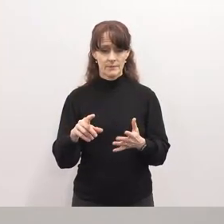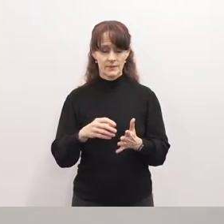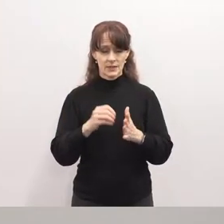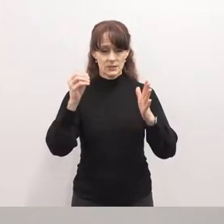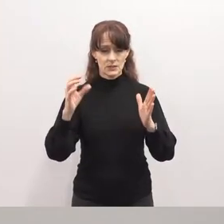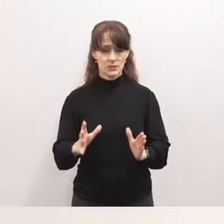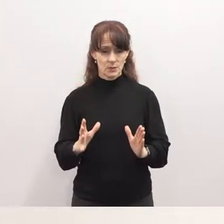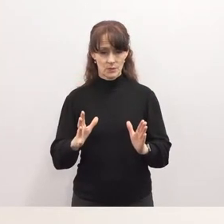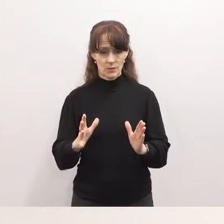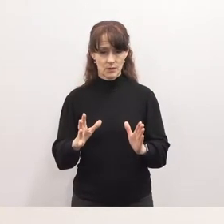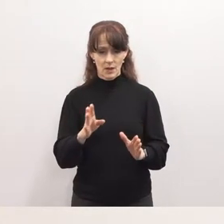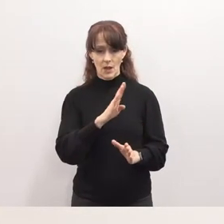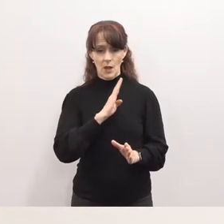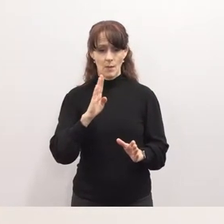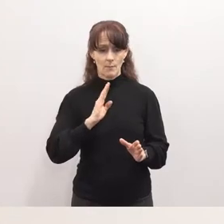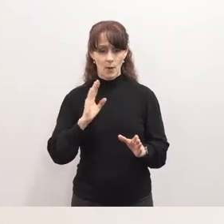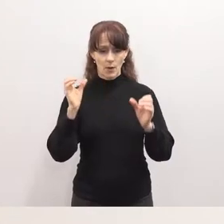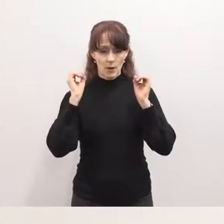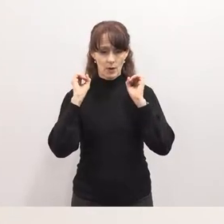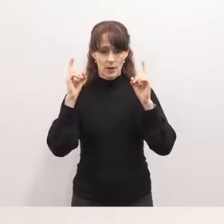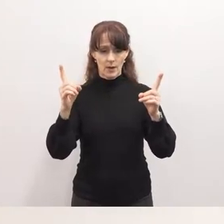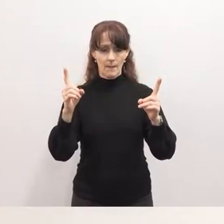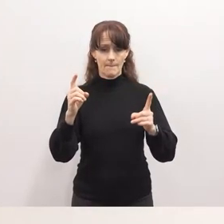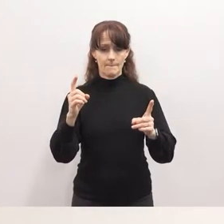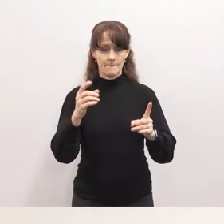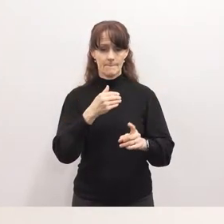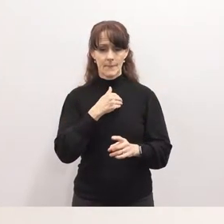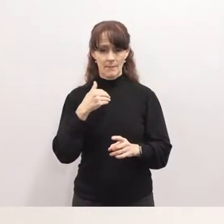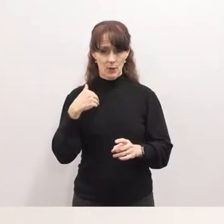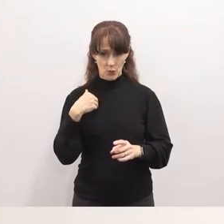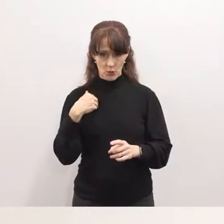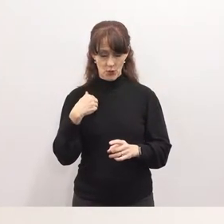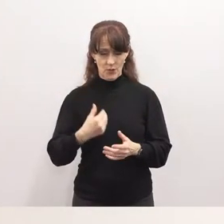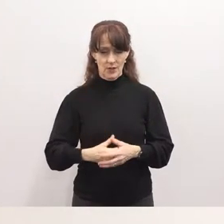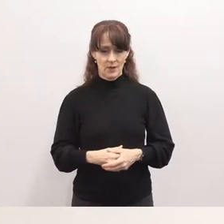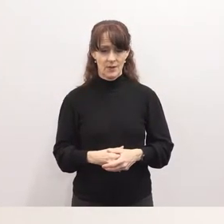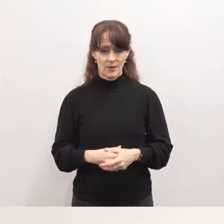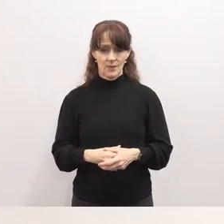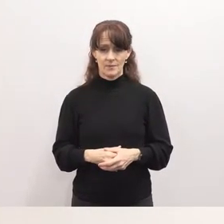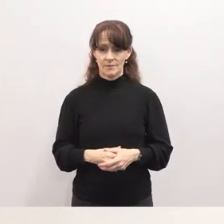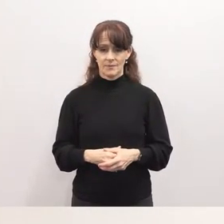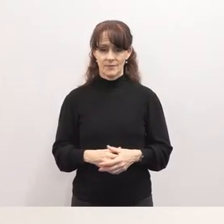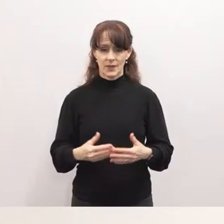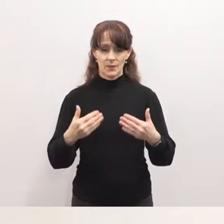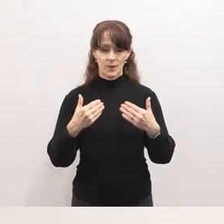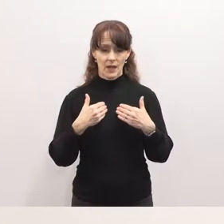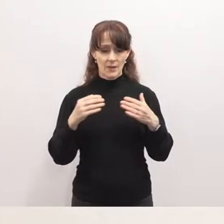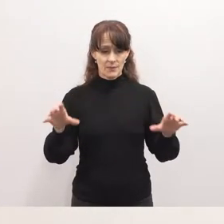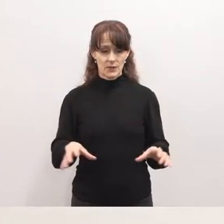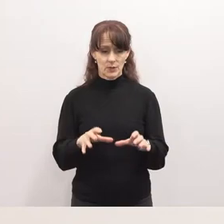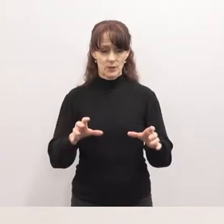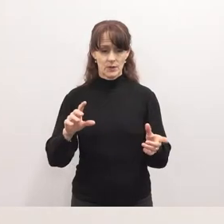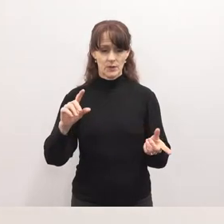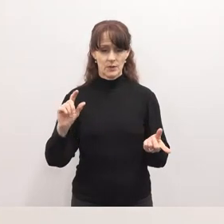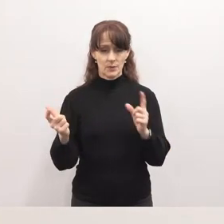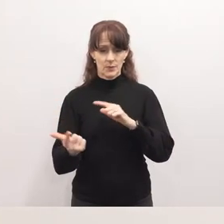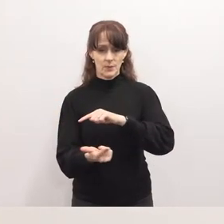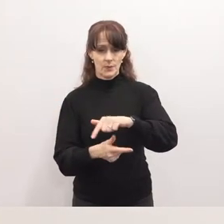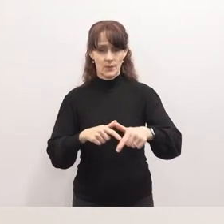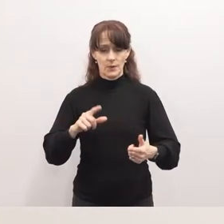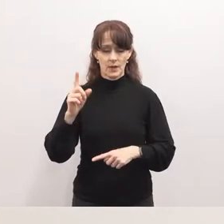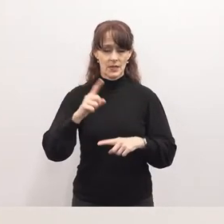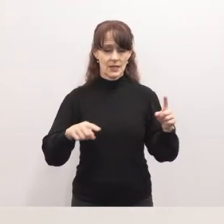Student Board of Education member. And so what we have been doing is rotating students from